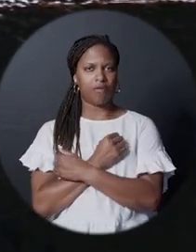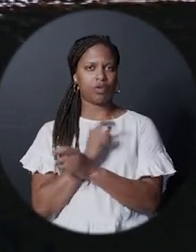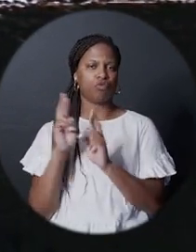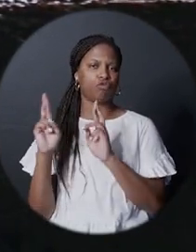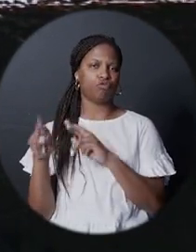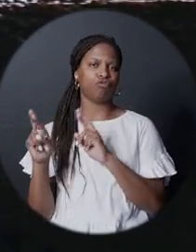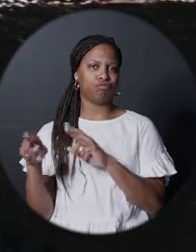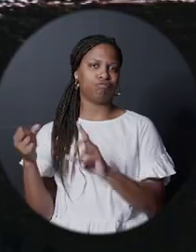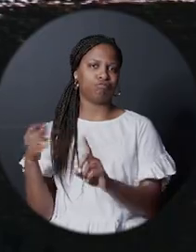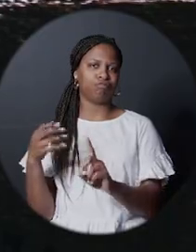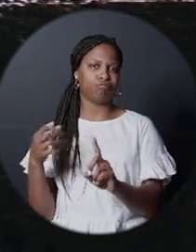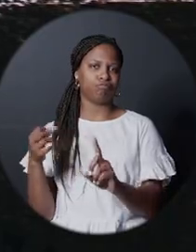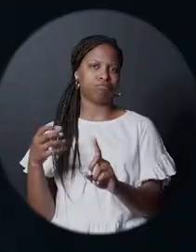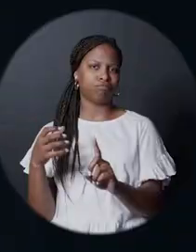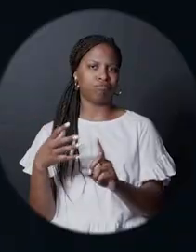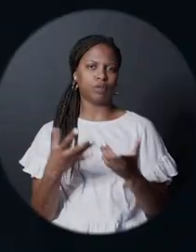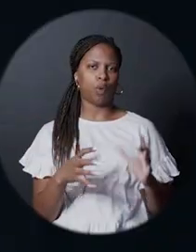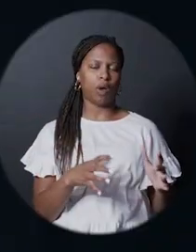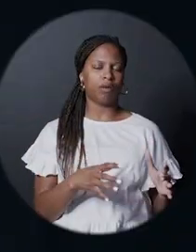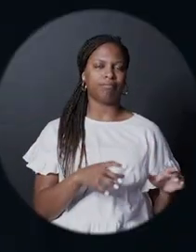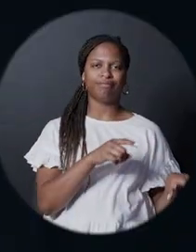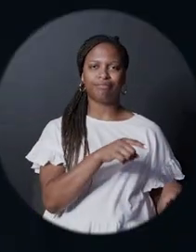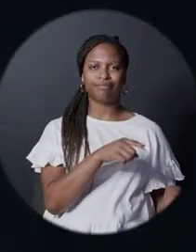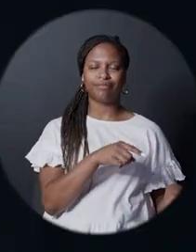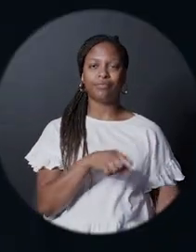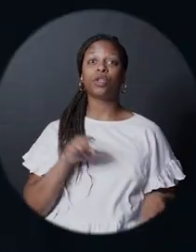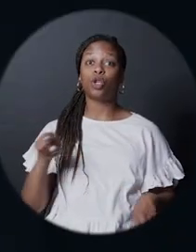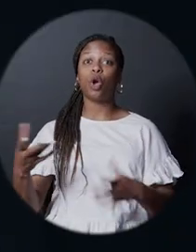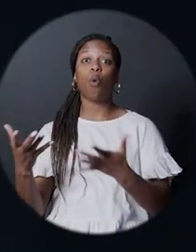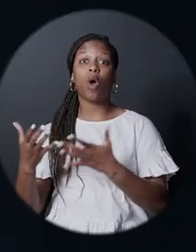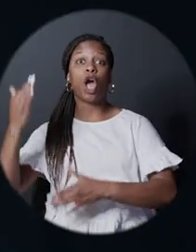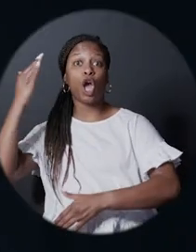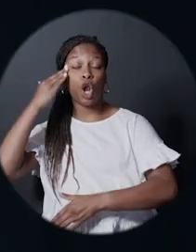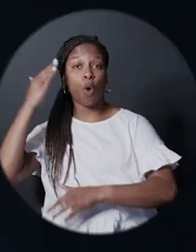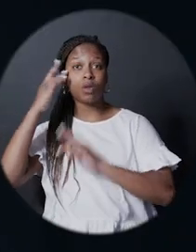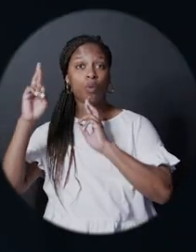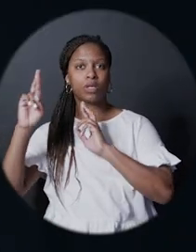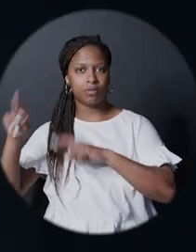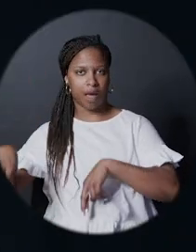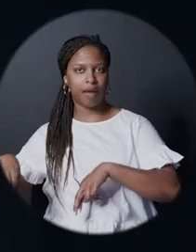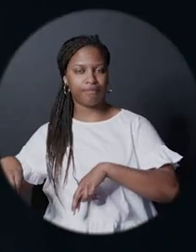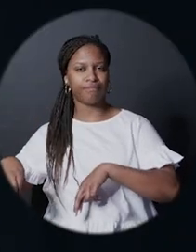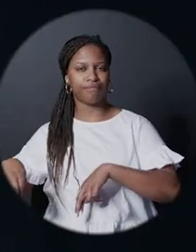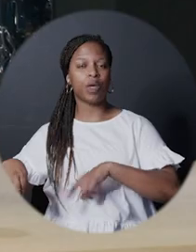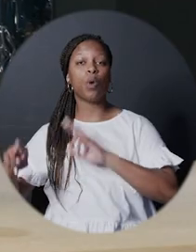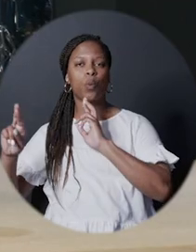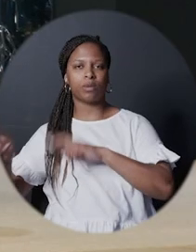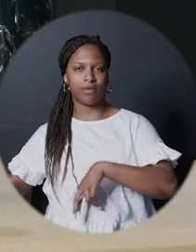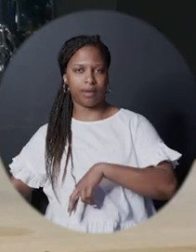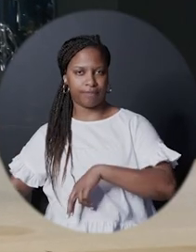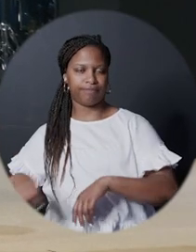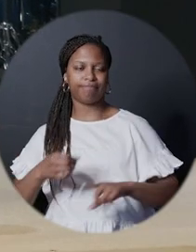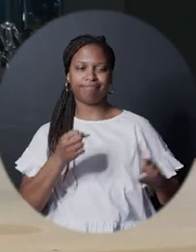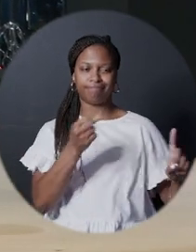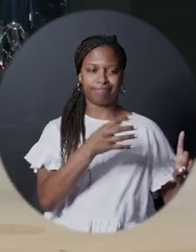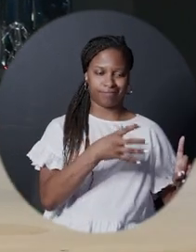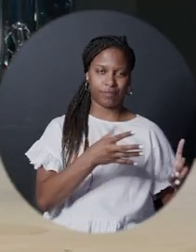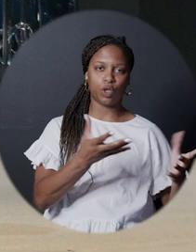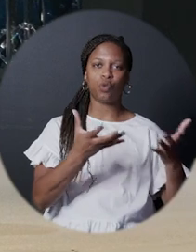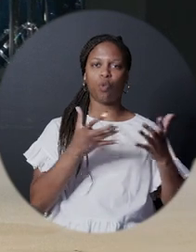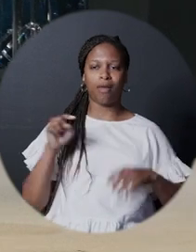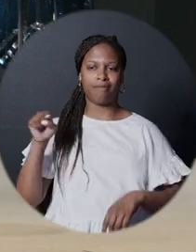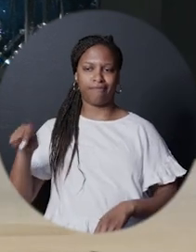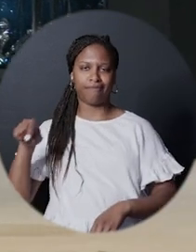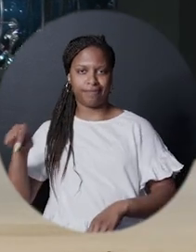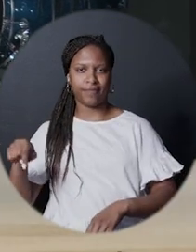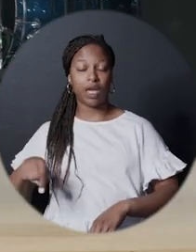person who loves to retaliate. You want to be a person who knows how to respond.